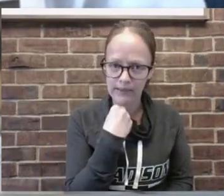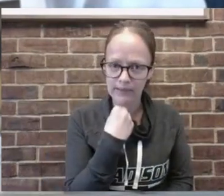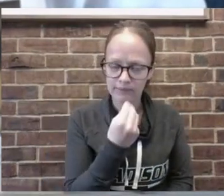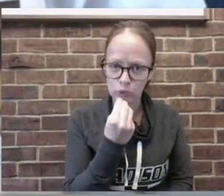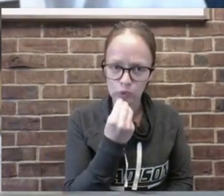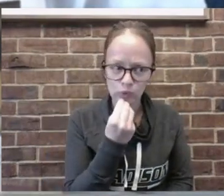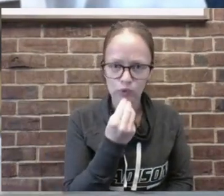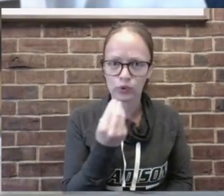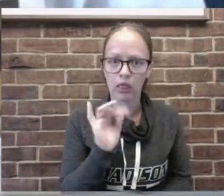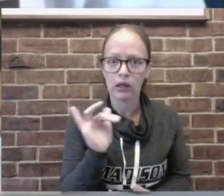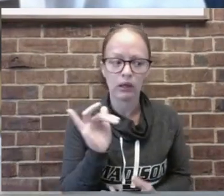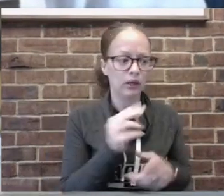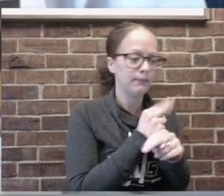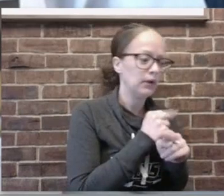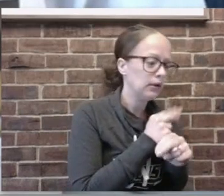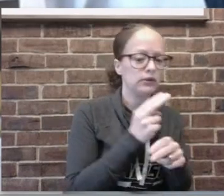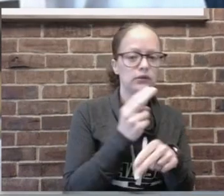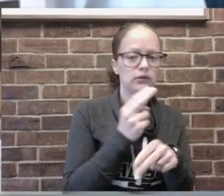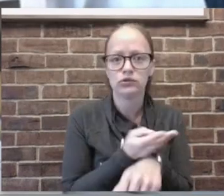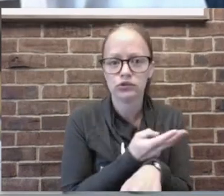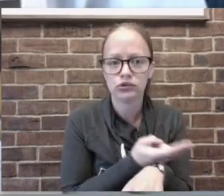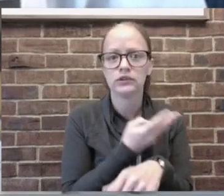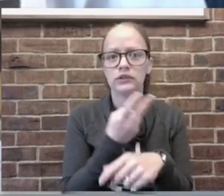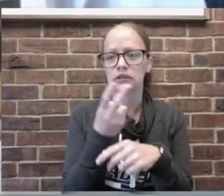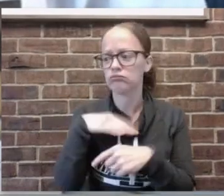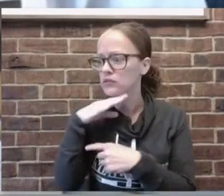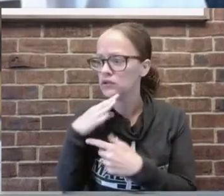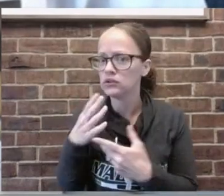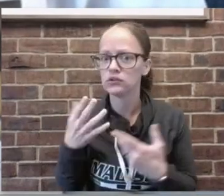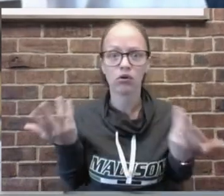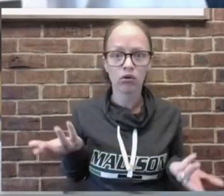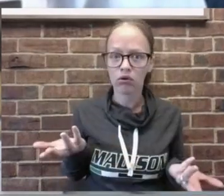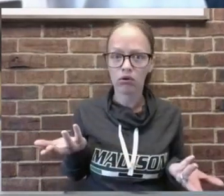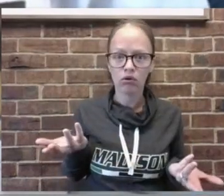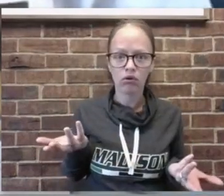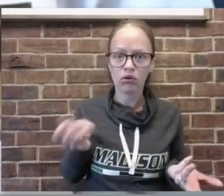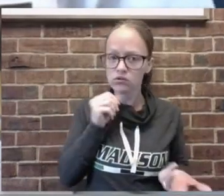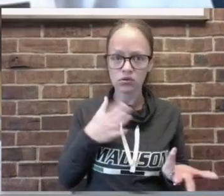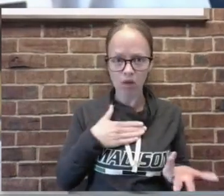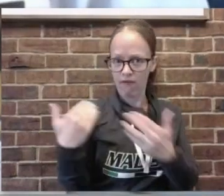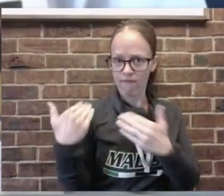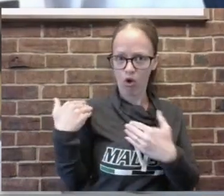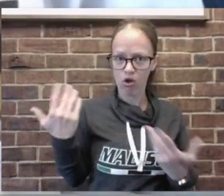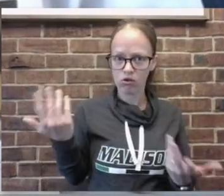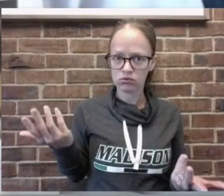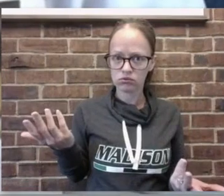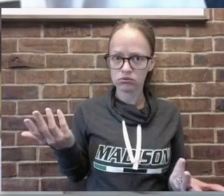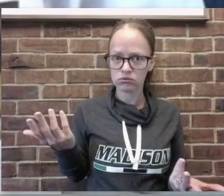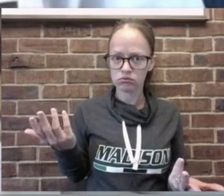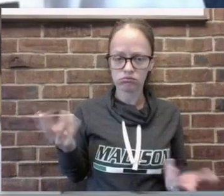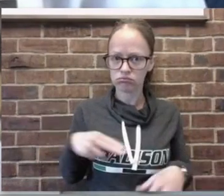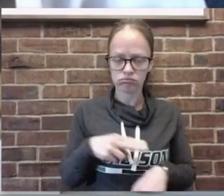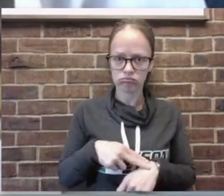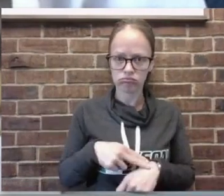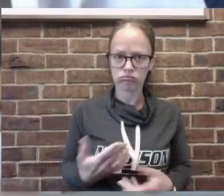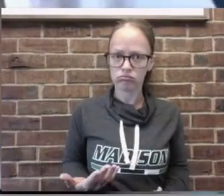sheep and pigs that's just the way we are if cheeseburgers were cute folks would probably think